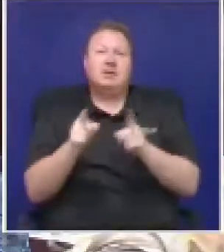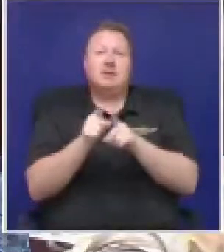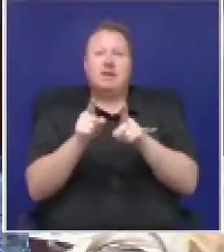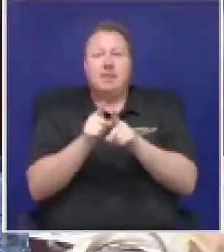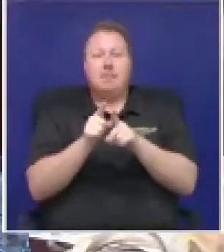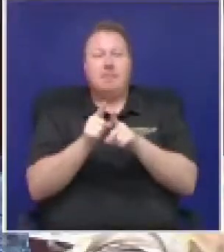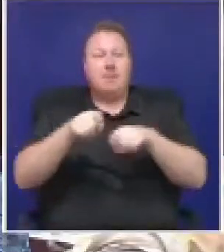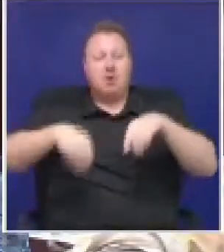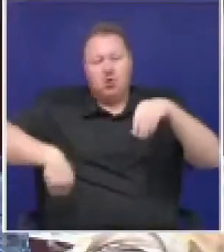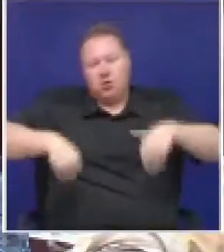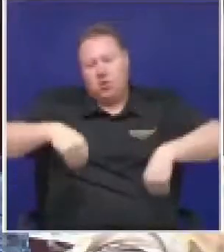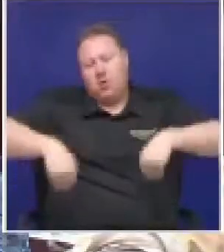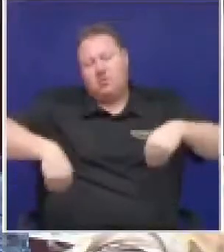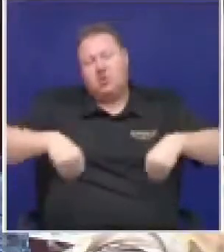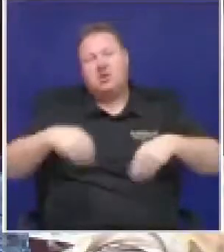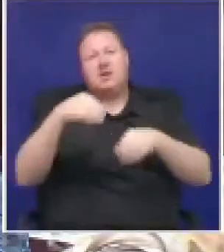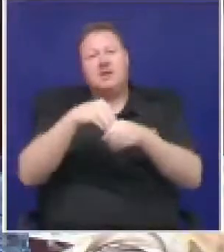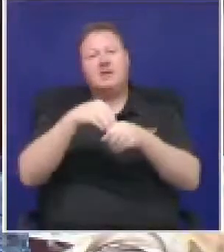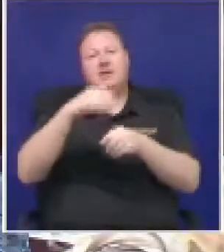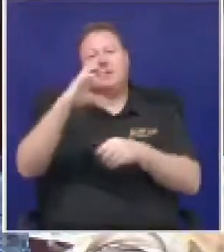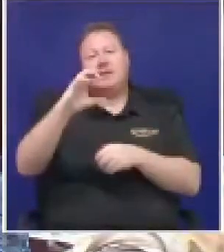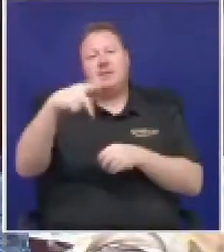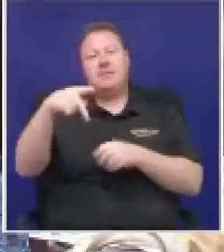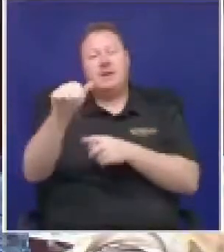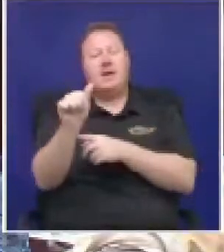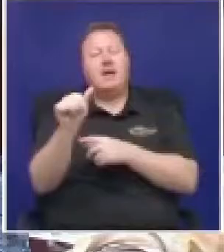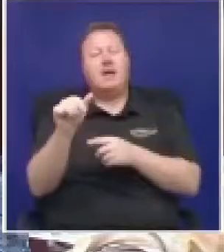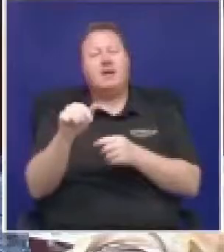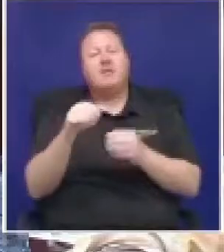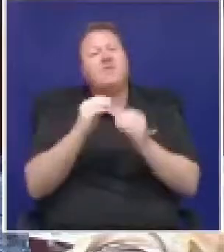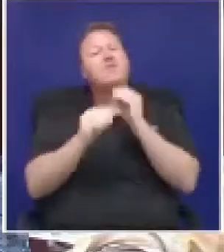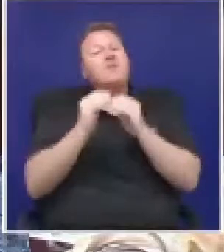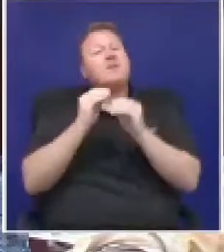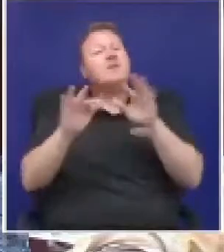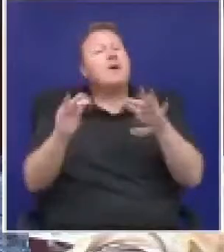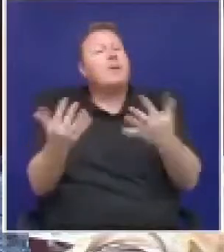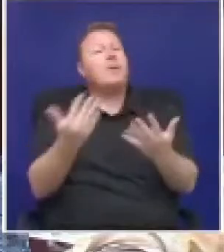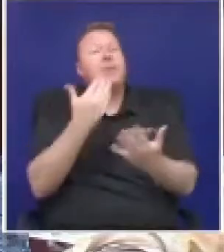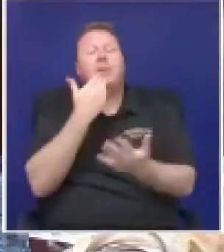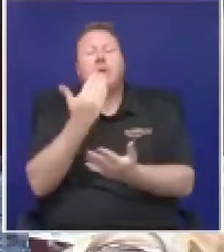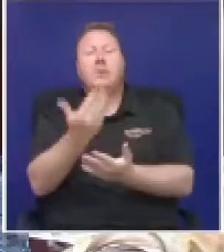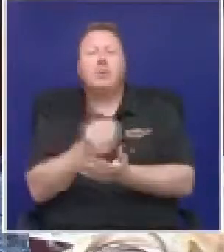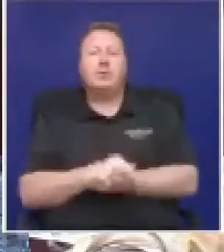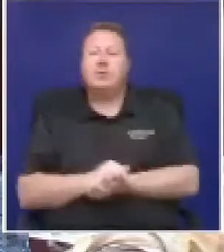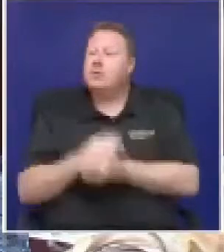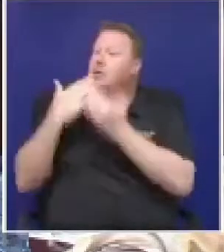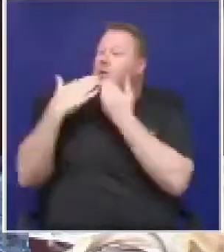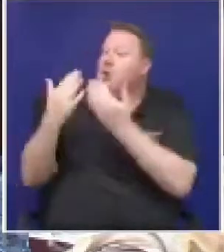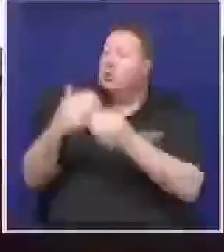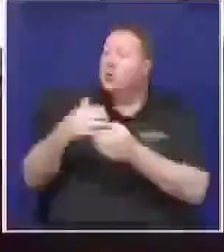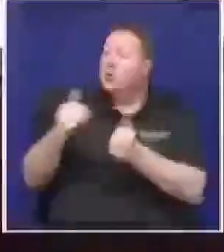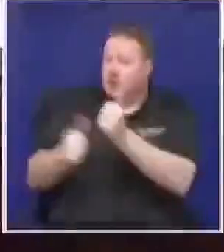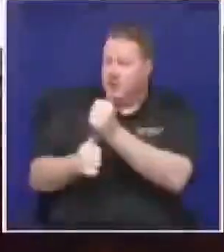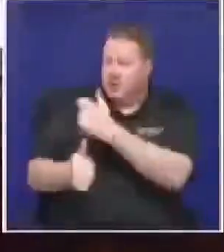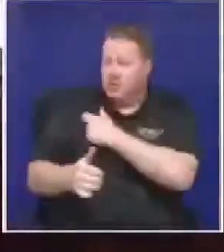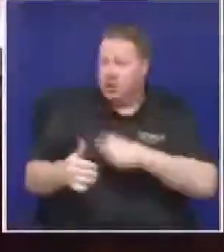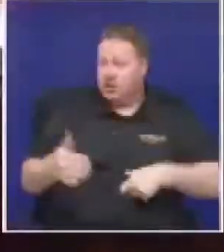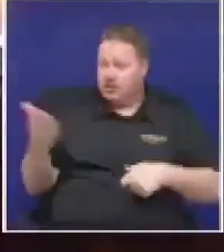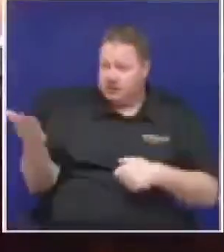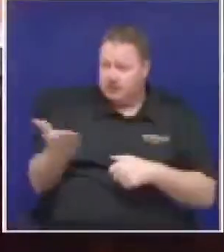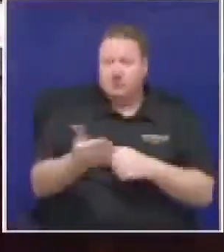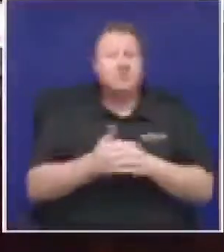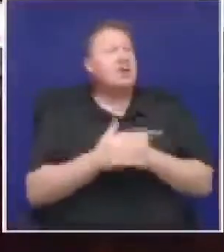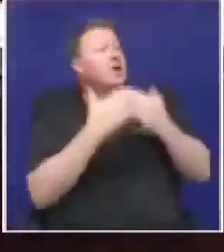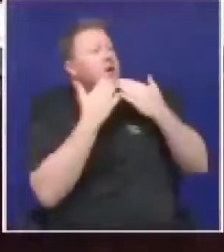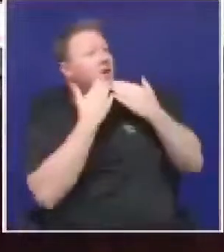corruption within the CPAs? Thank you. Thank you, Deputy President. Thank you,